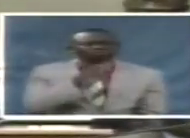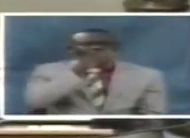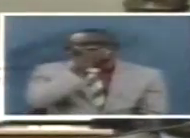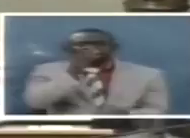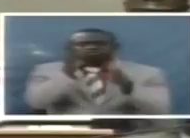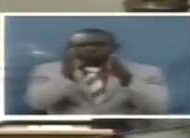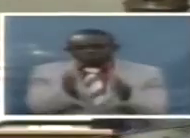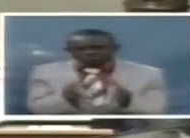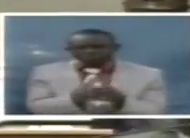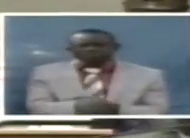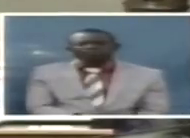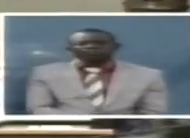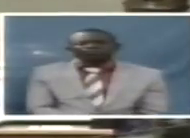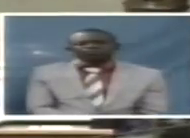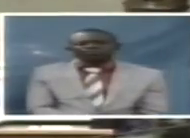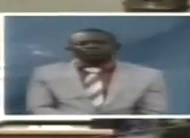Mr. Speaker,